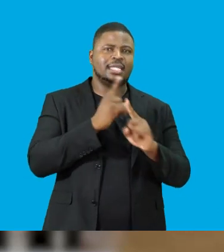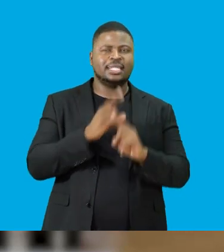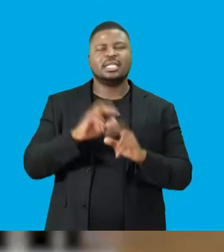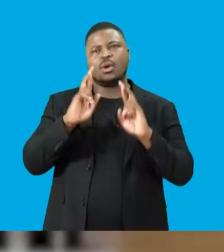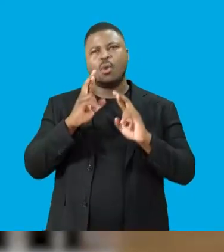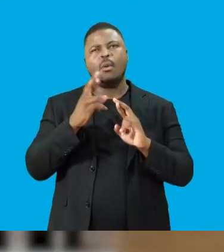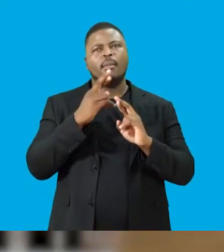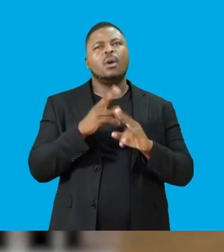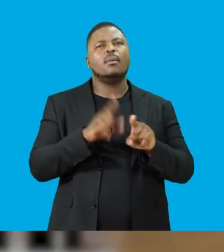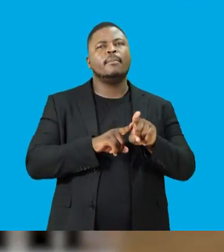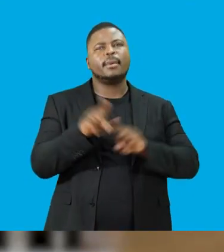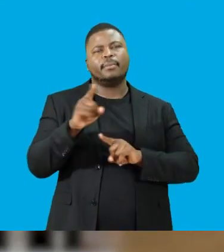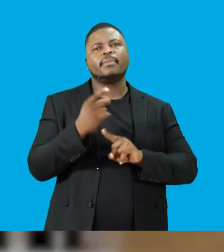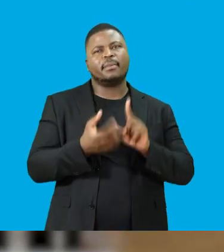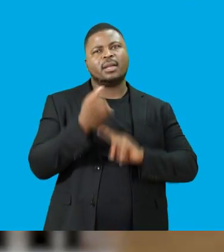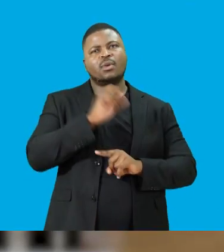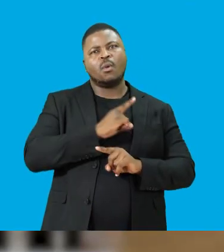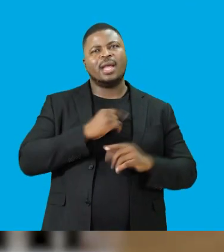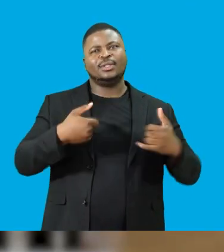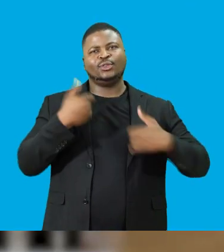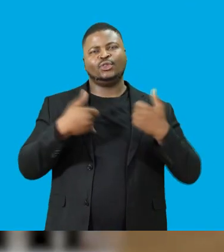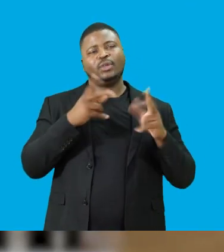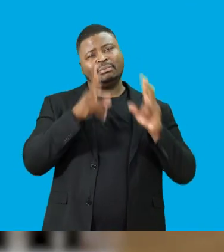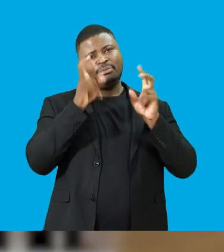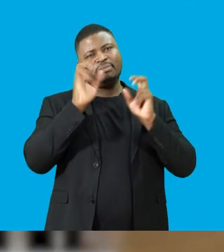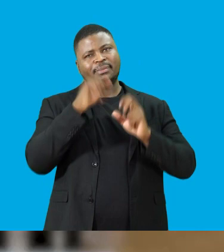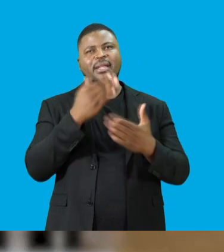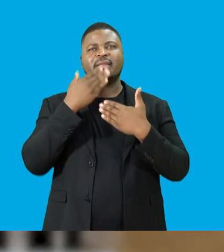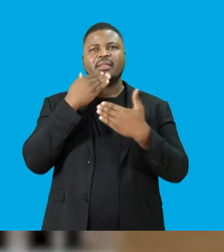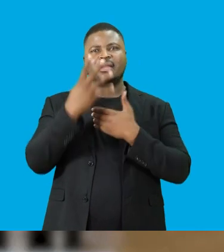question, and I hope you get it right because you enjoyed the lesson.